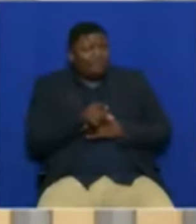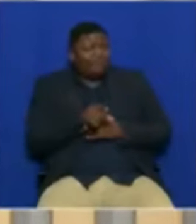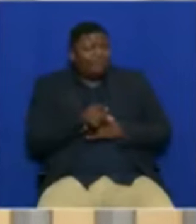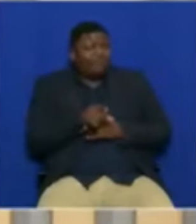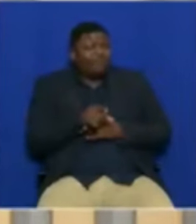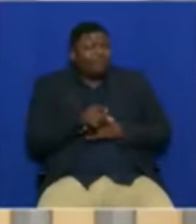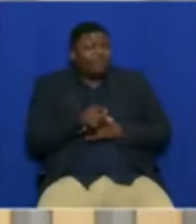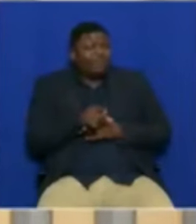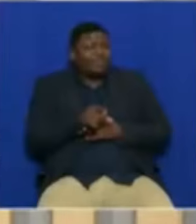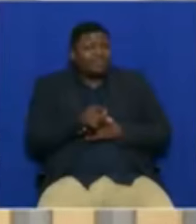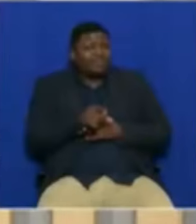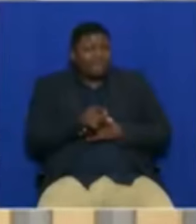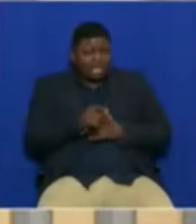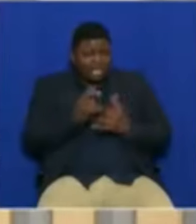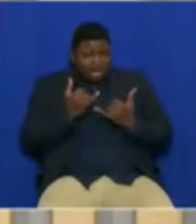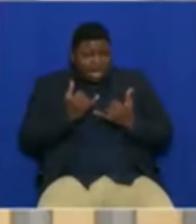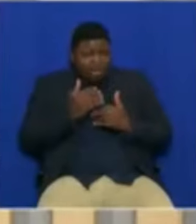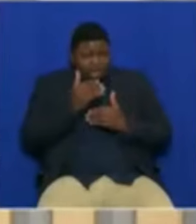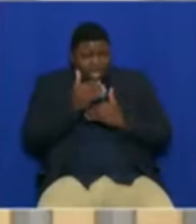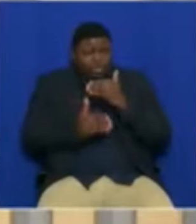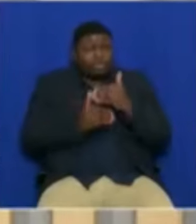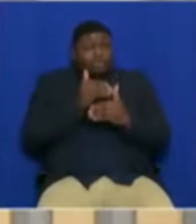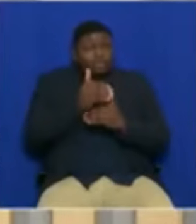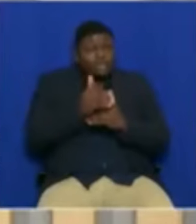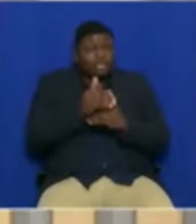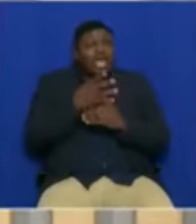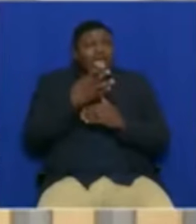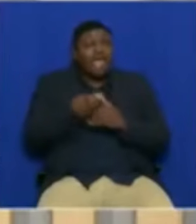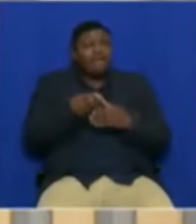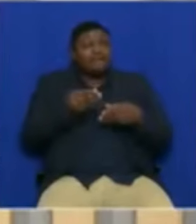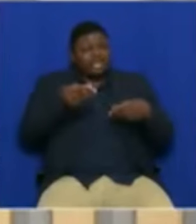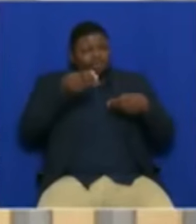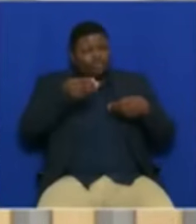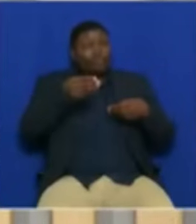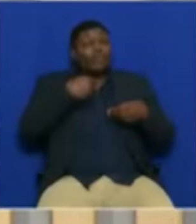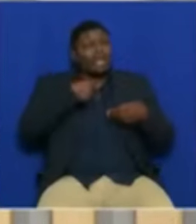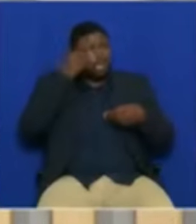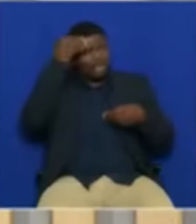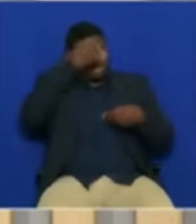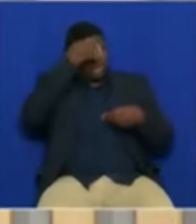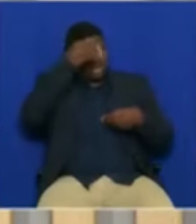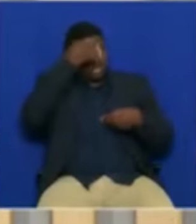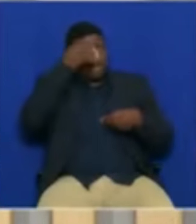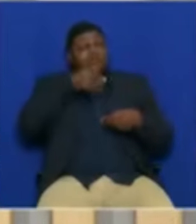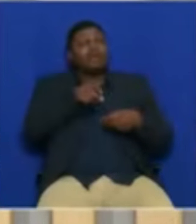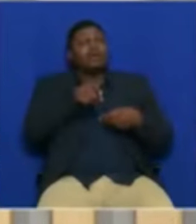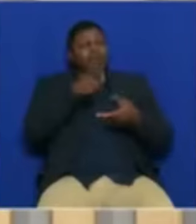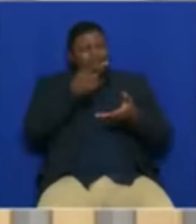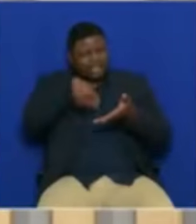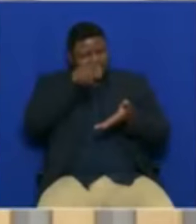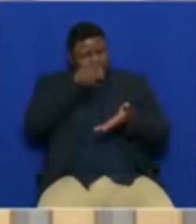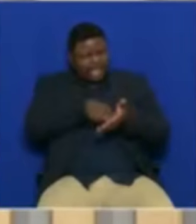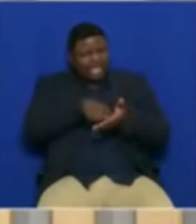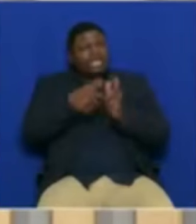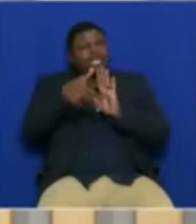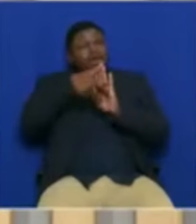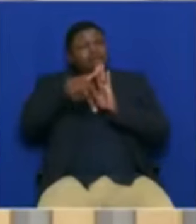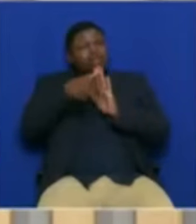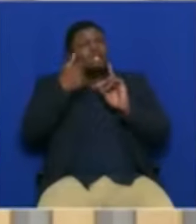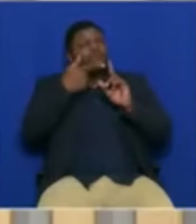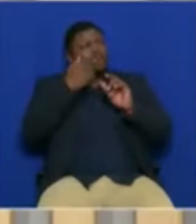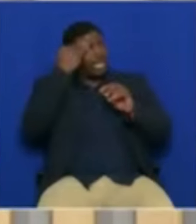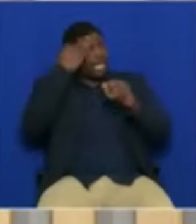process that was forged. So signed and approved by head office, but the document was sent